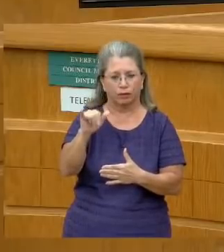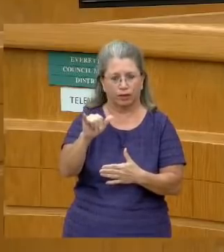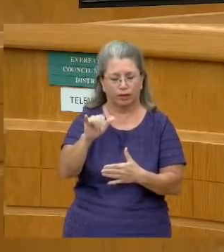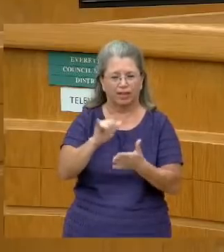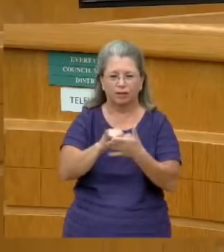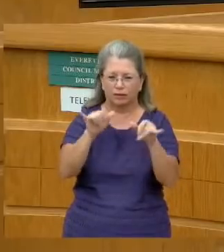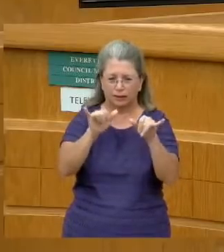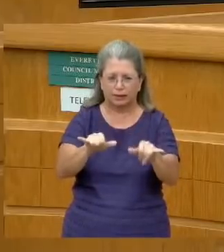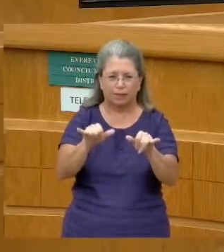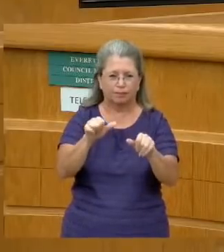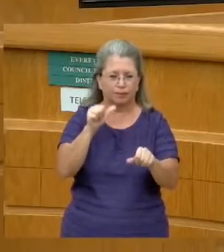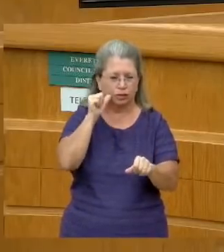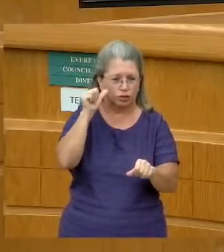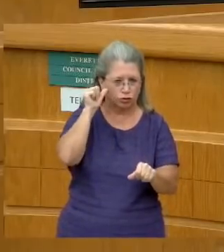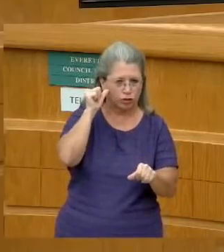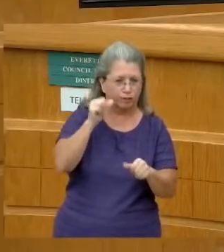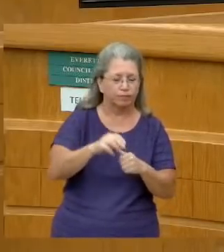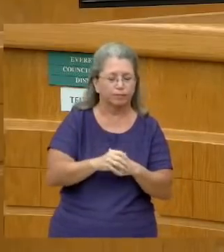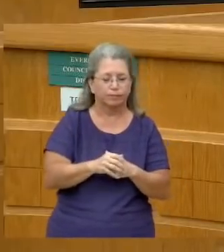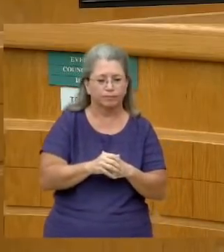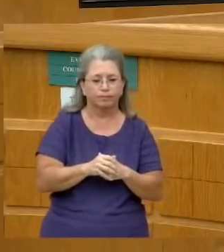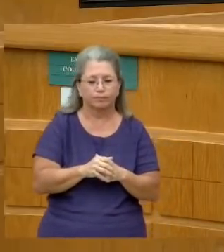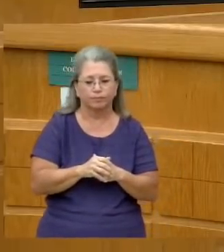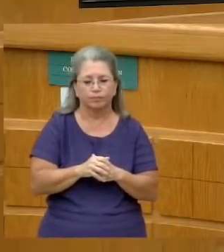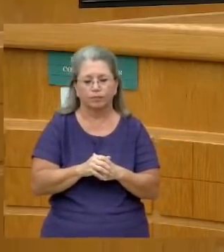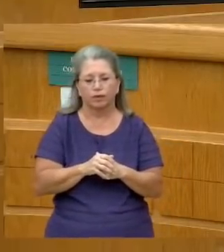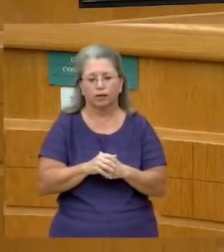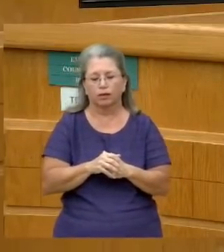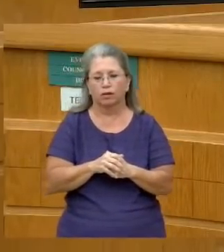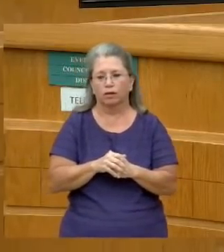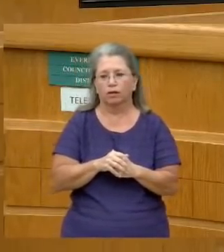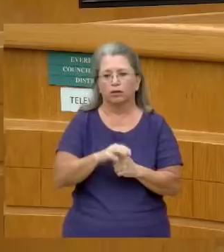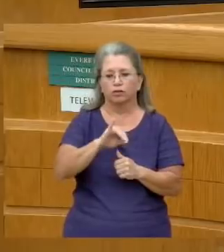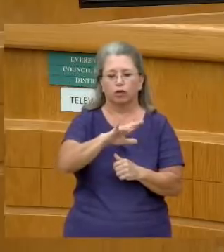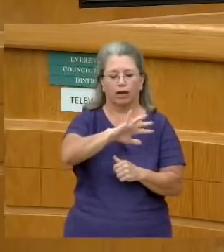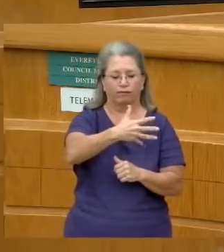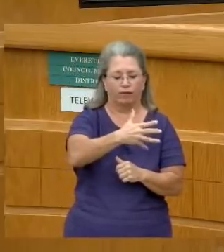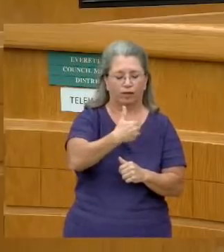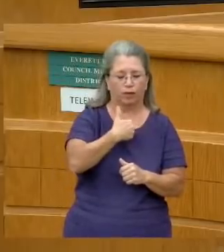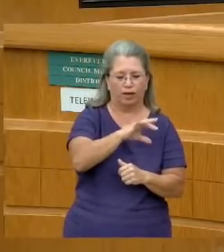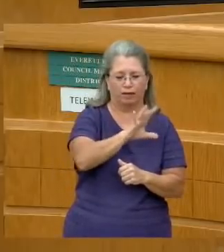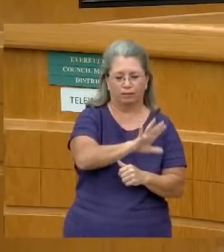as yesterday and up from the 80 number from July 5th.